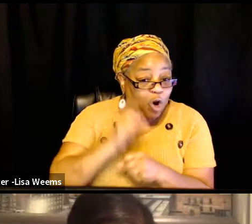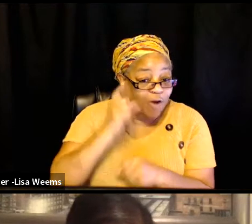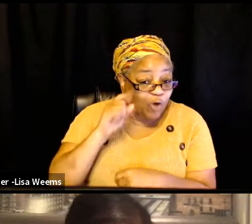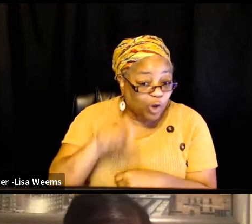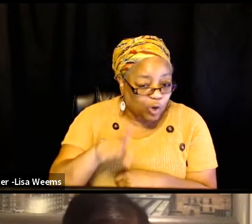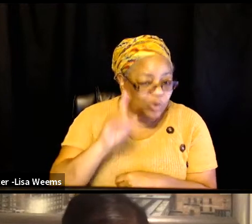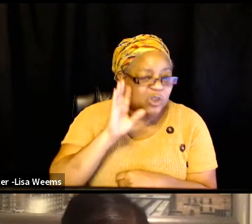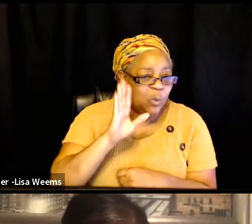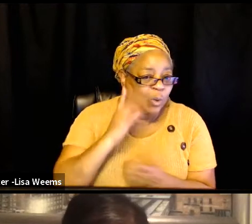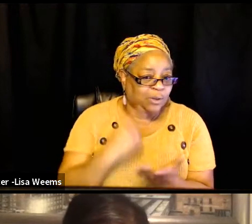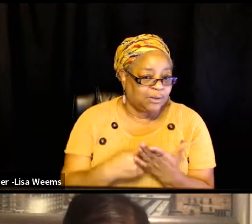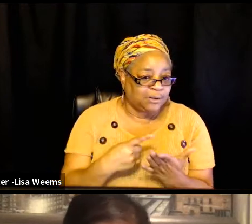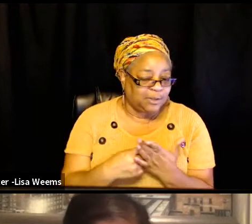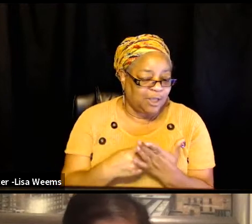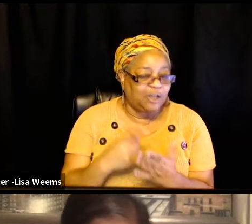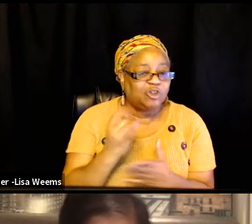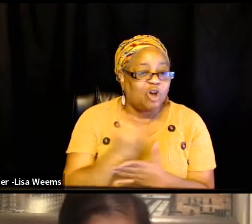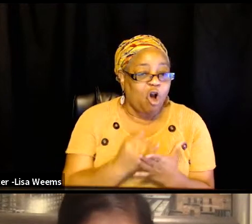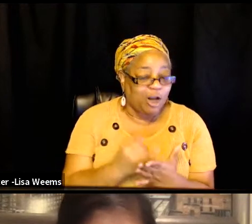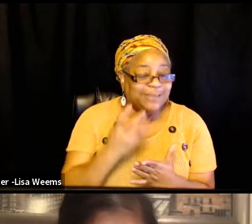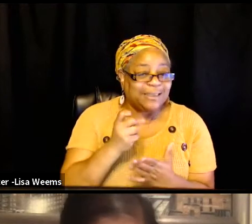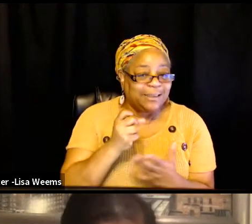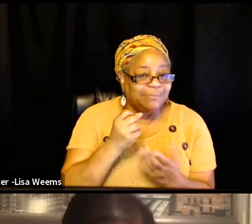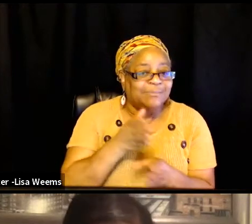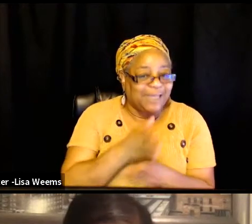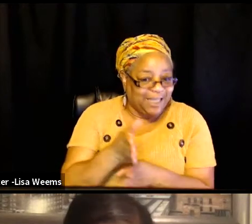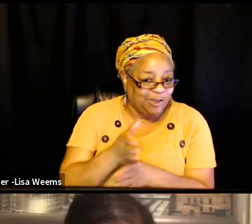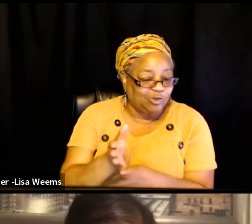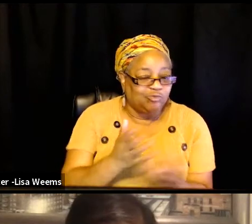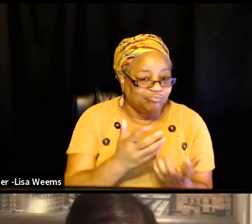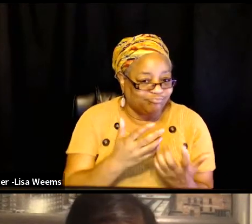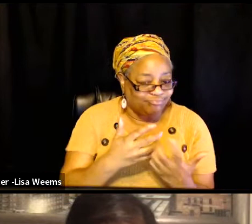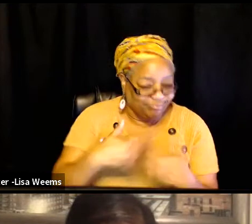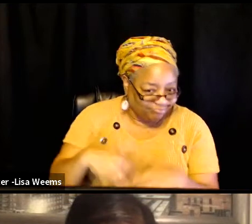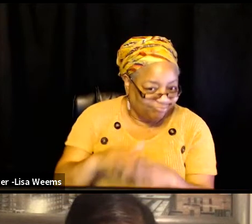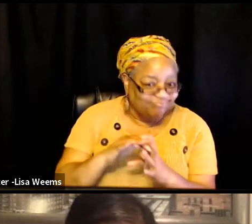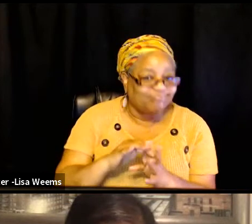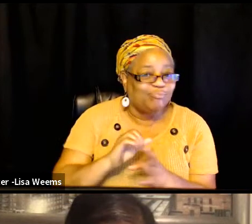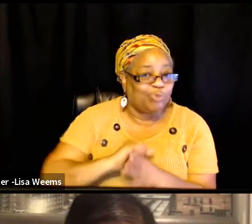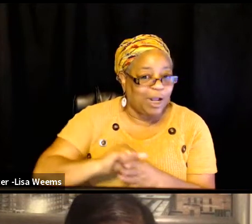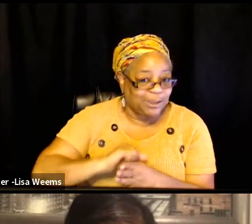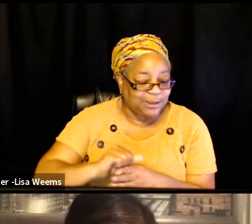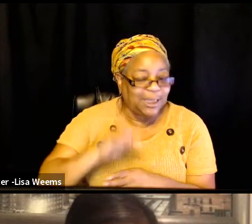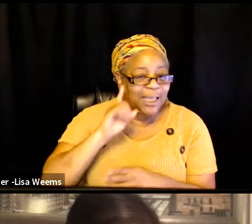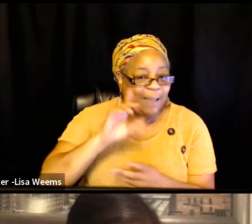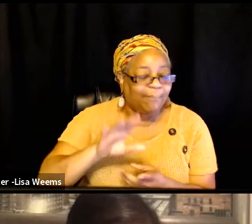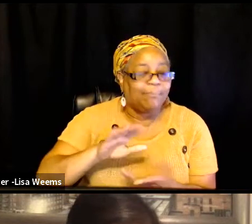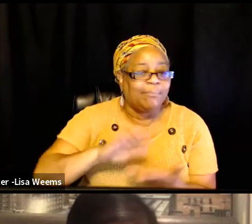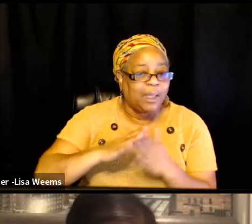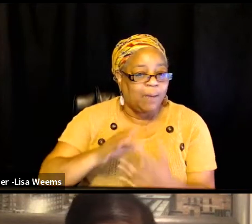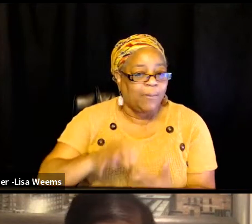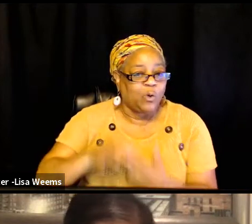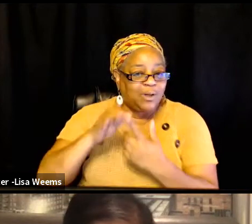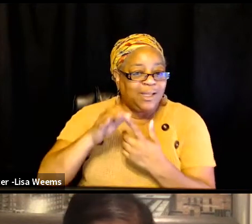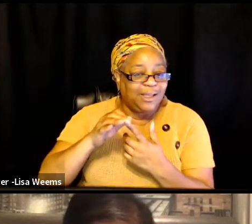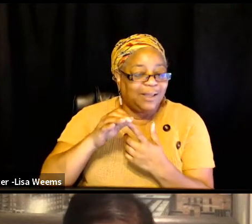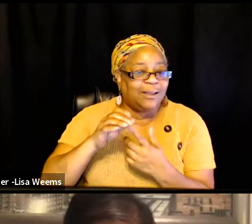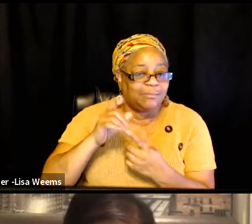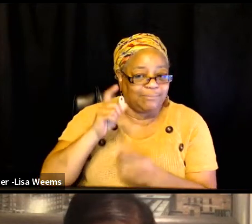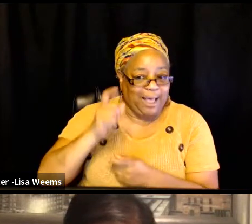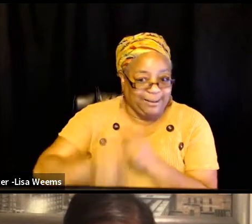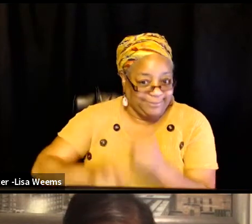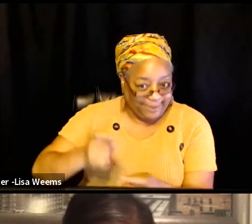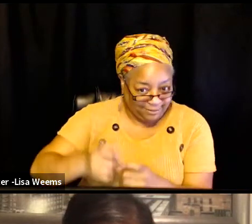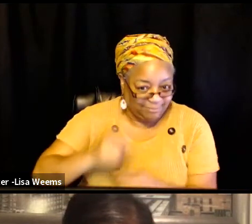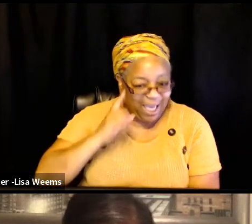how artists and their interdisciplinary practices can become a unique asset for building sustainable careers. So